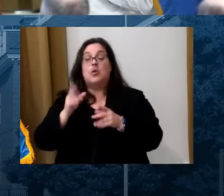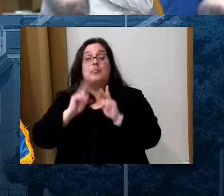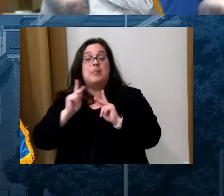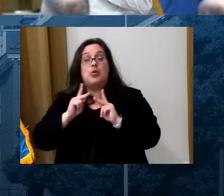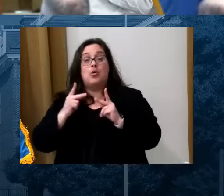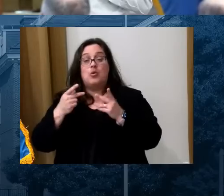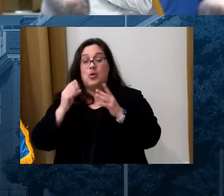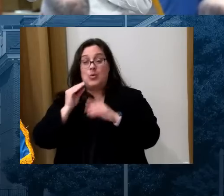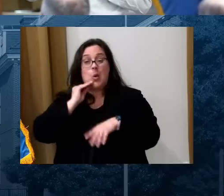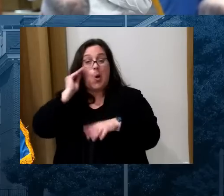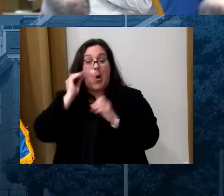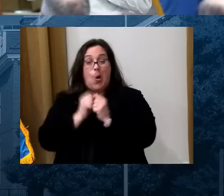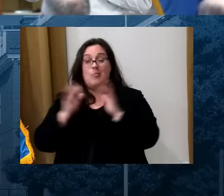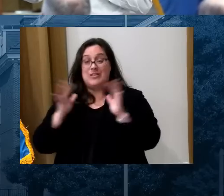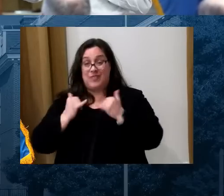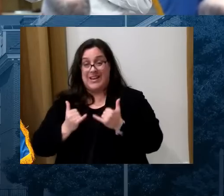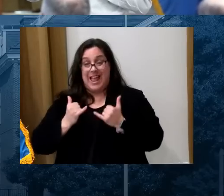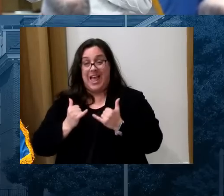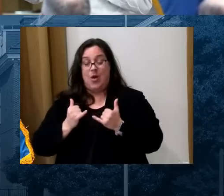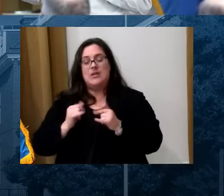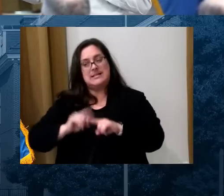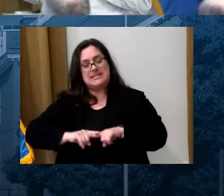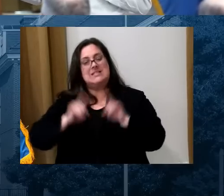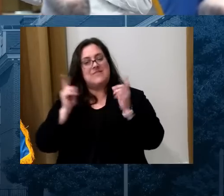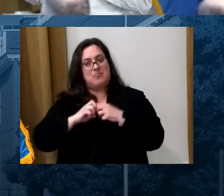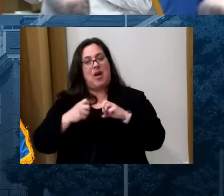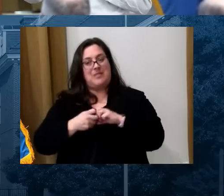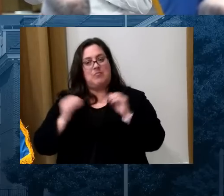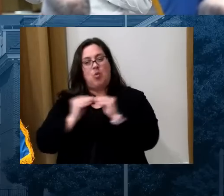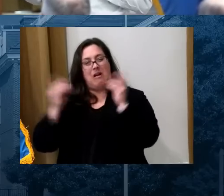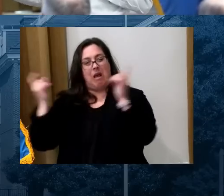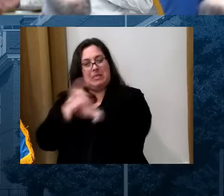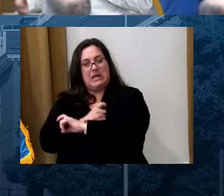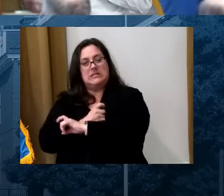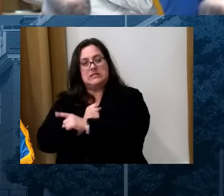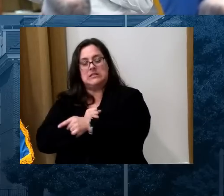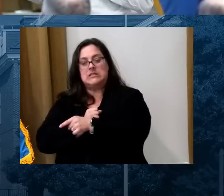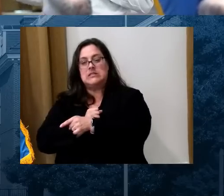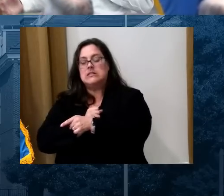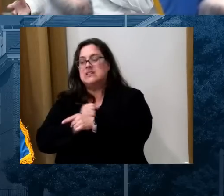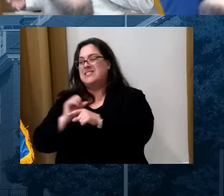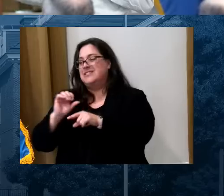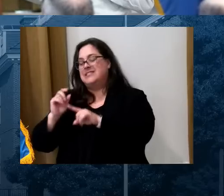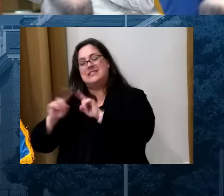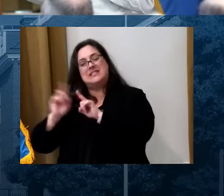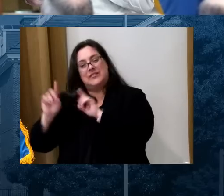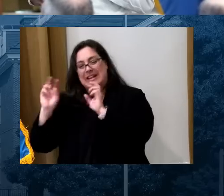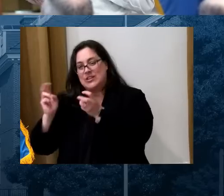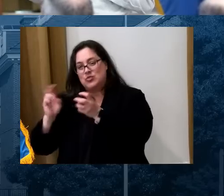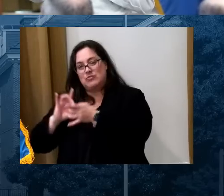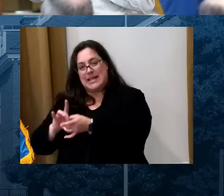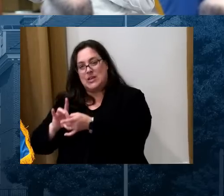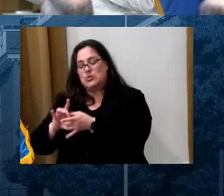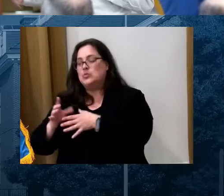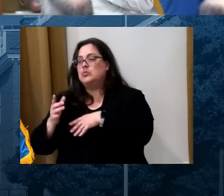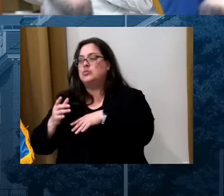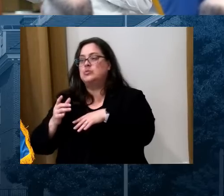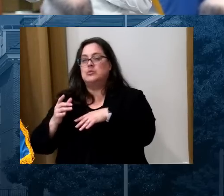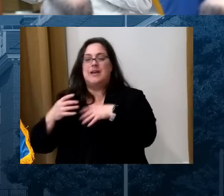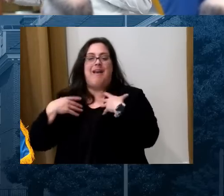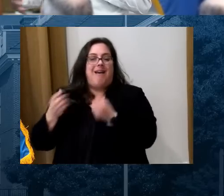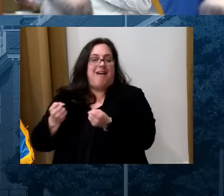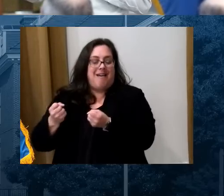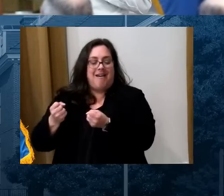experiencing homelessness, it's a very different problem, really trickier problem, because there are other issues associated with it in terms of mental